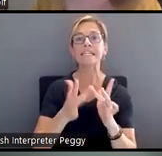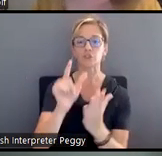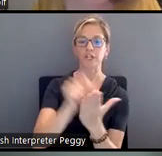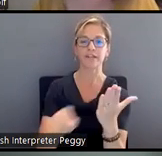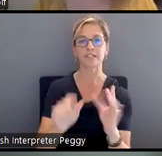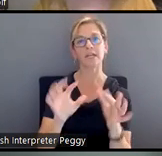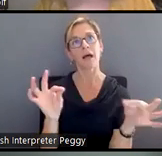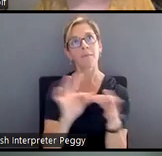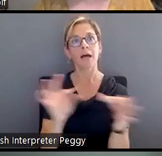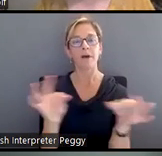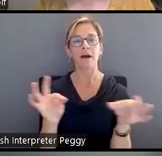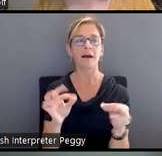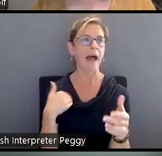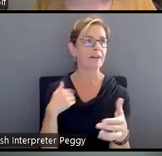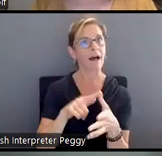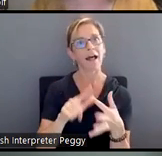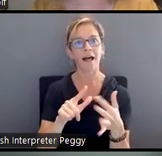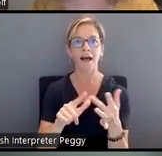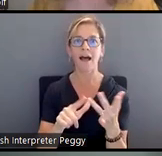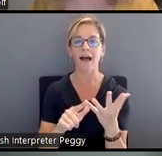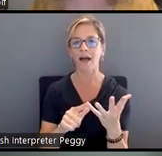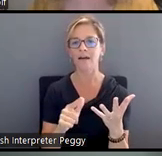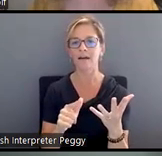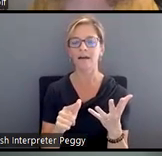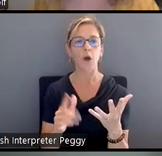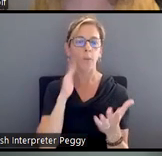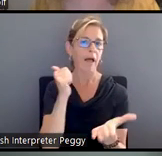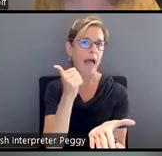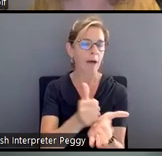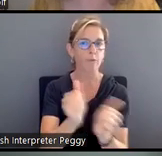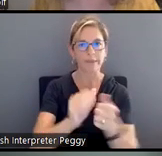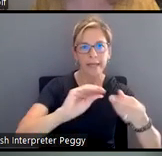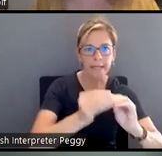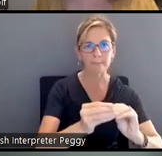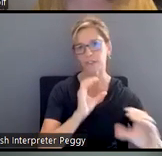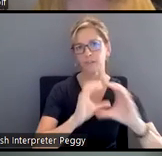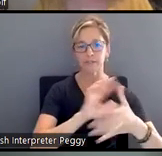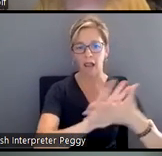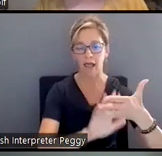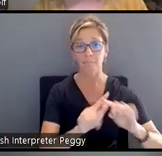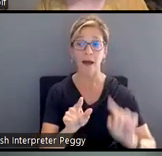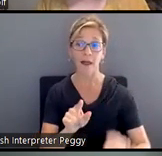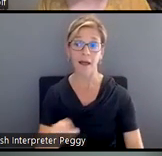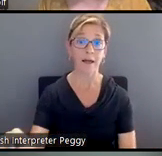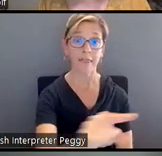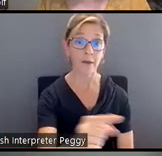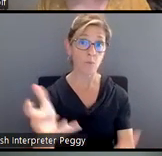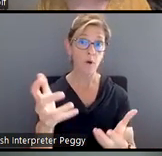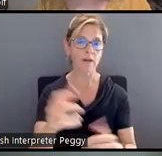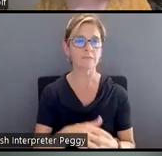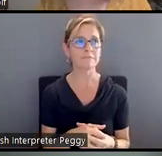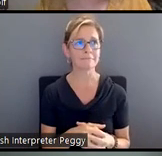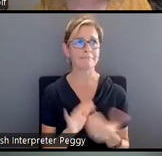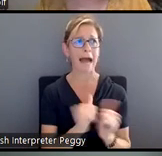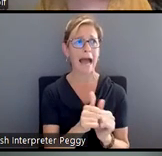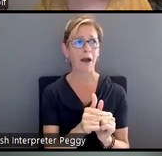or, we have we can help you with, numeracy or communication. What do people really want? They want to know